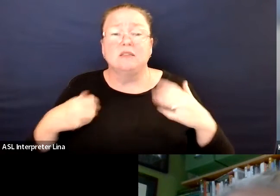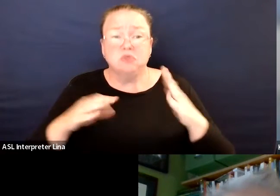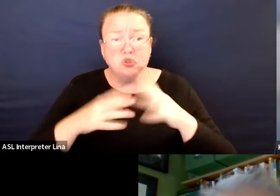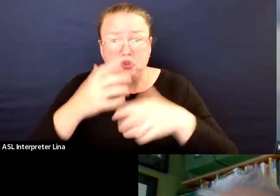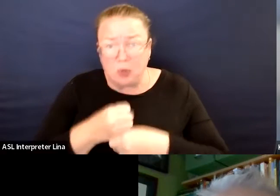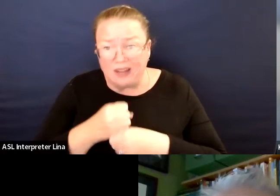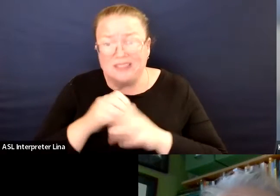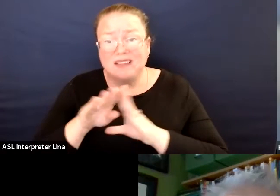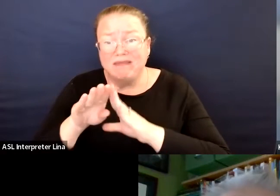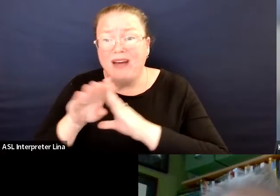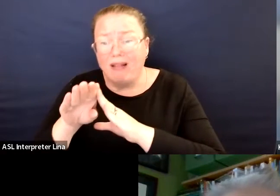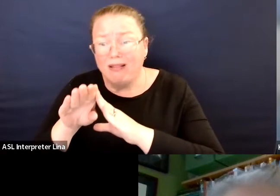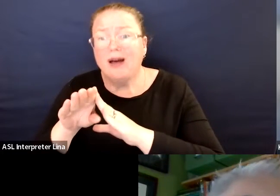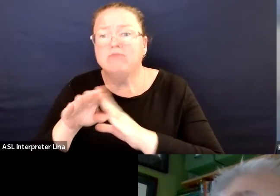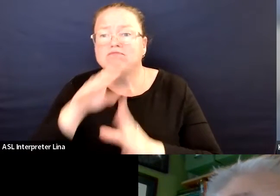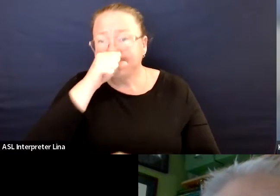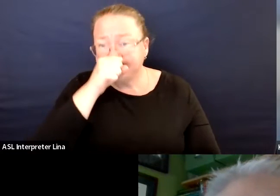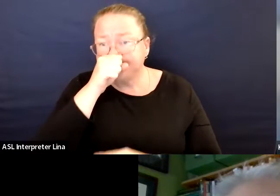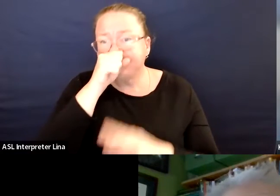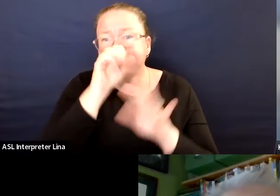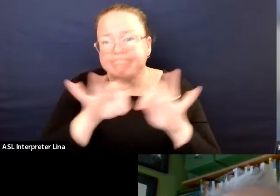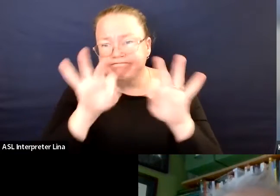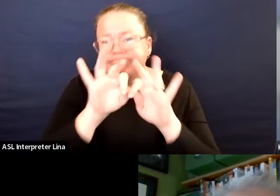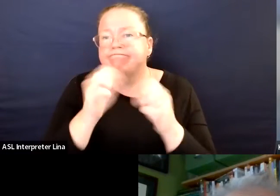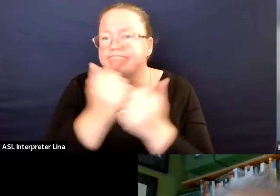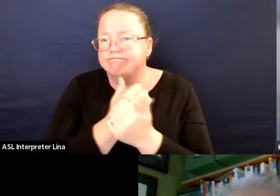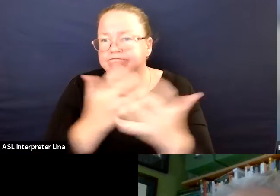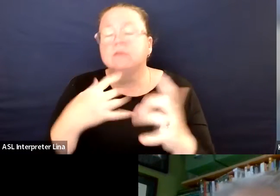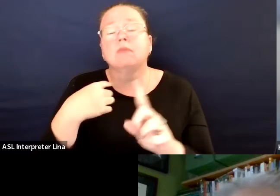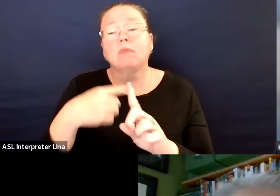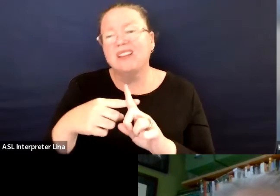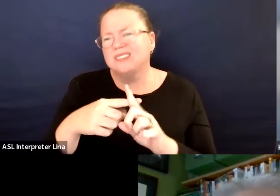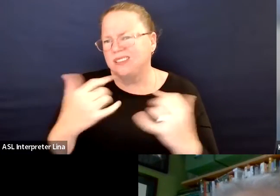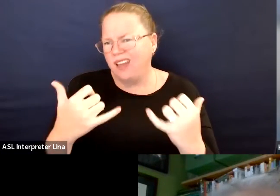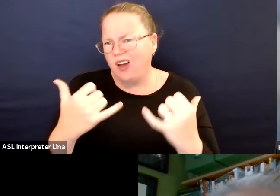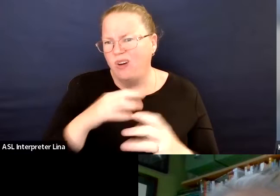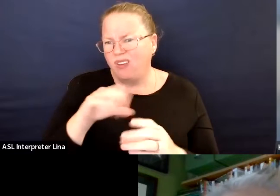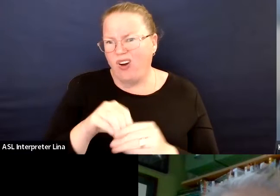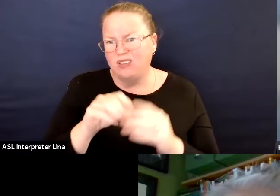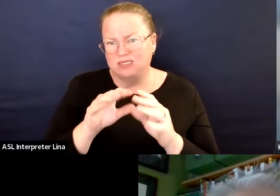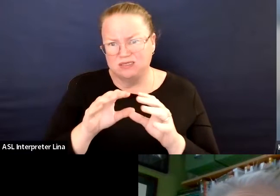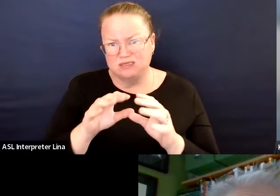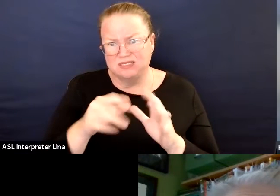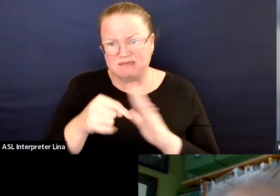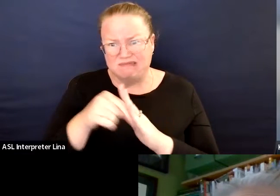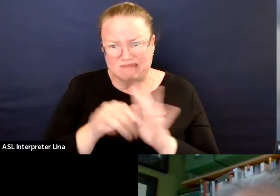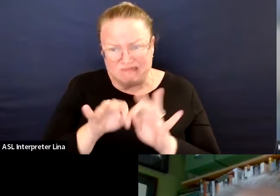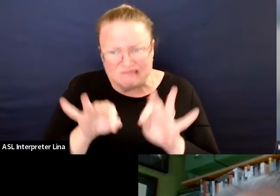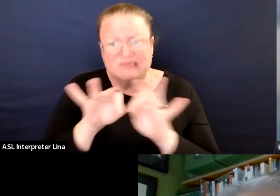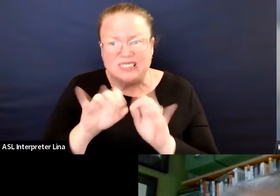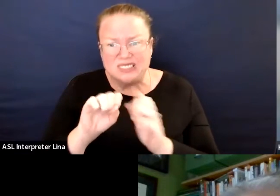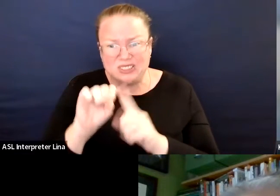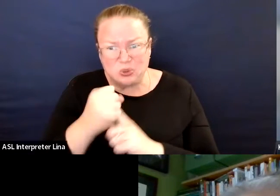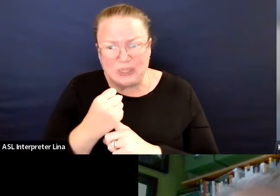trust and issues of confidentiality and so on and so forth. And then what about dealing with critical situations? They